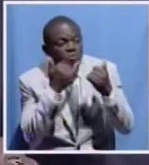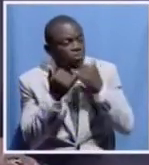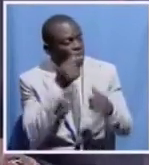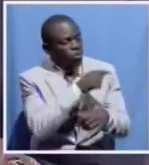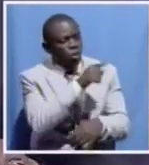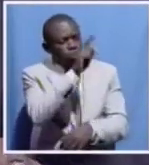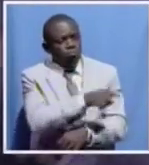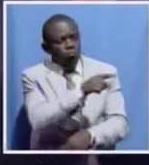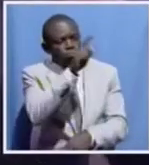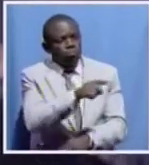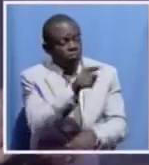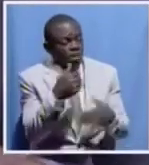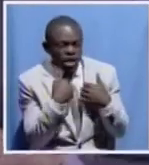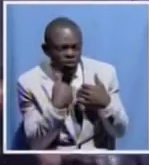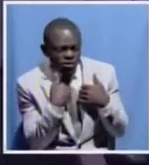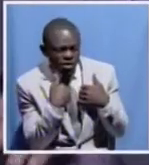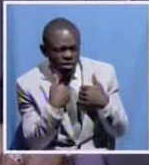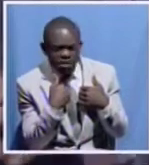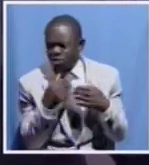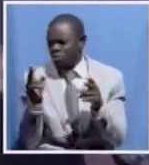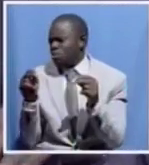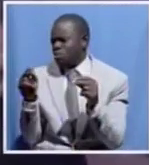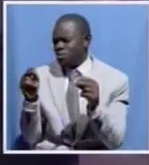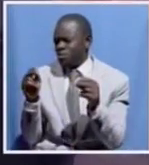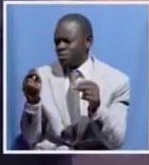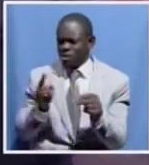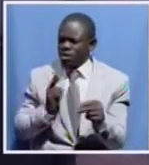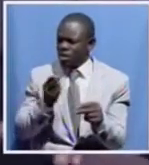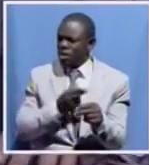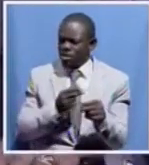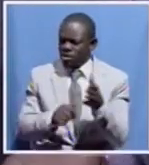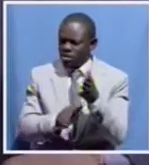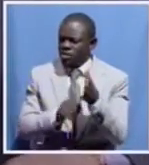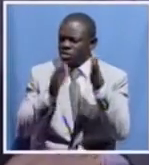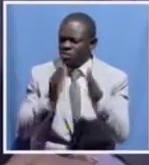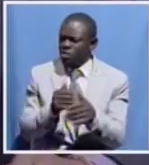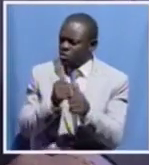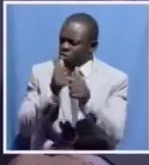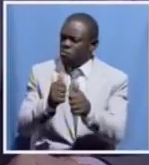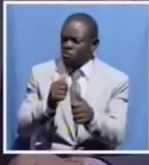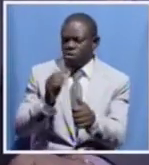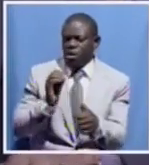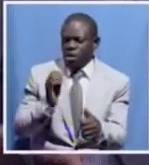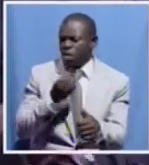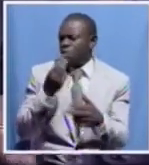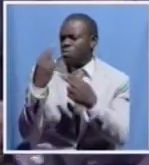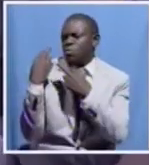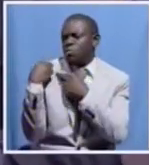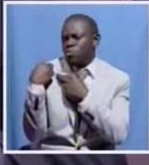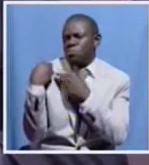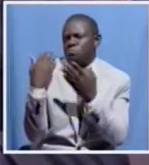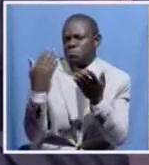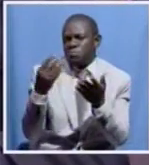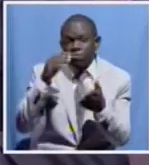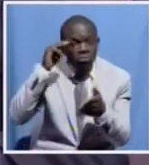our headquarters, our ministry, our permanent secretary, Mr. Chalwe Lombe, Dr. Simwinga, our Minister Malanji, they tell